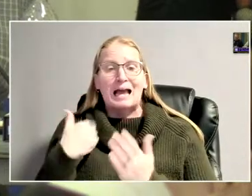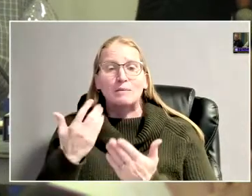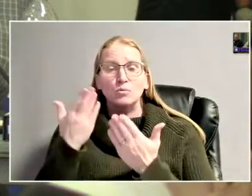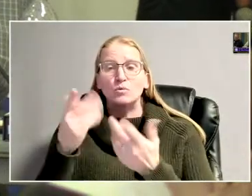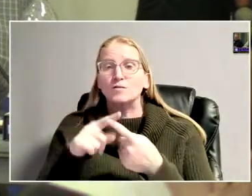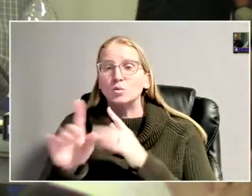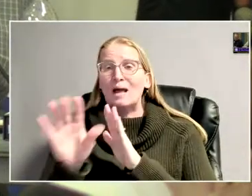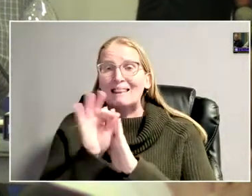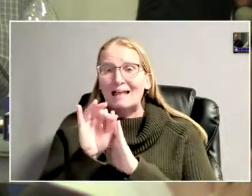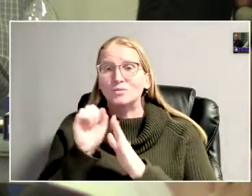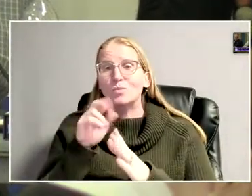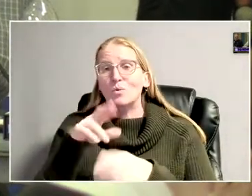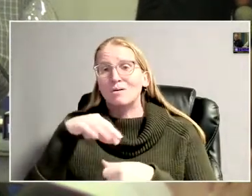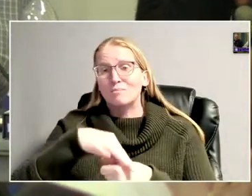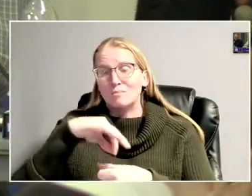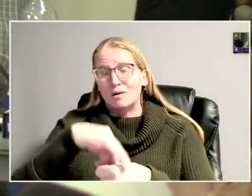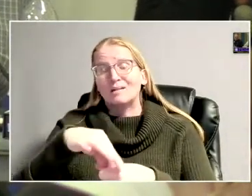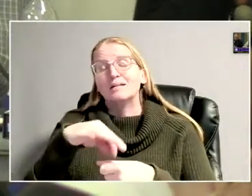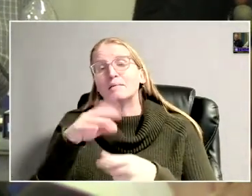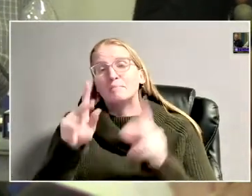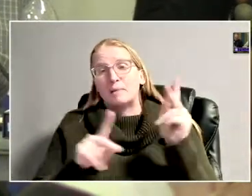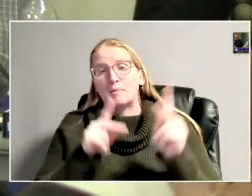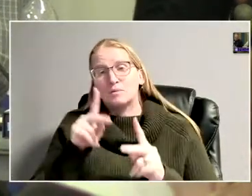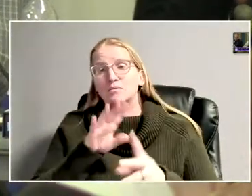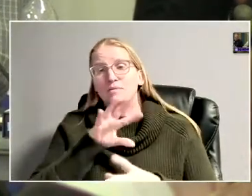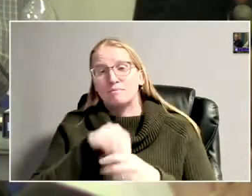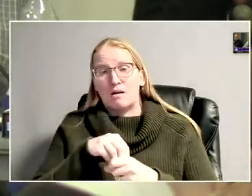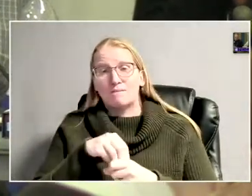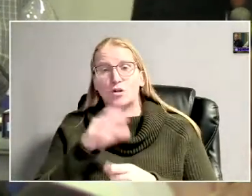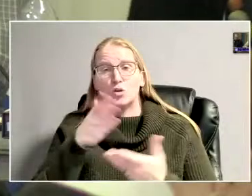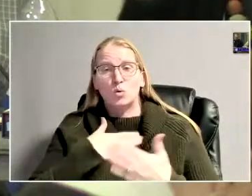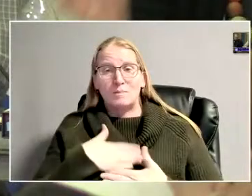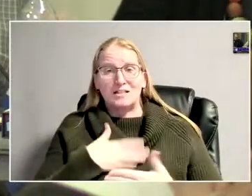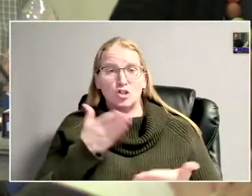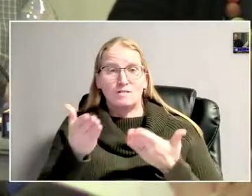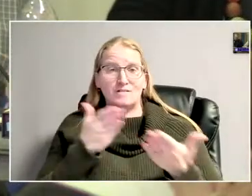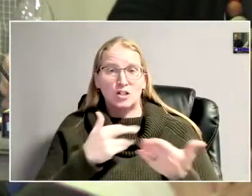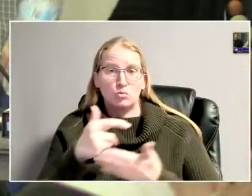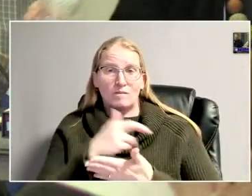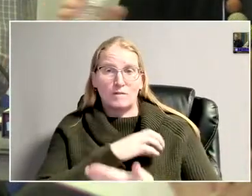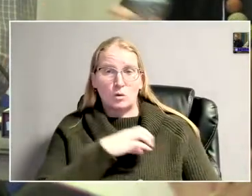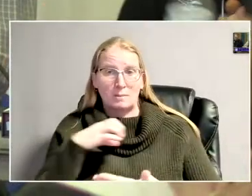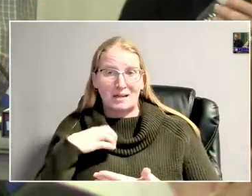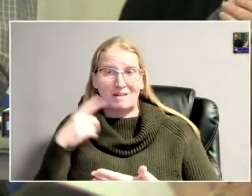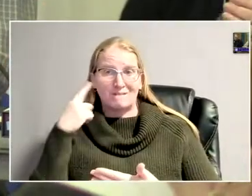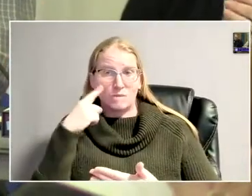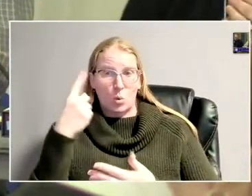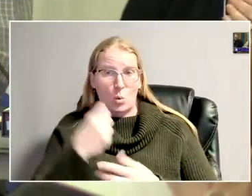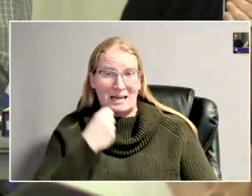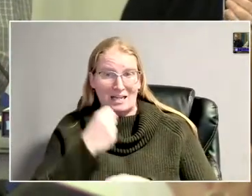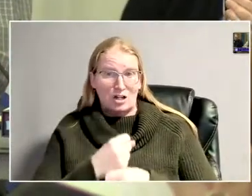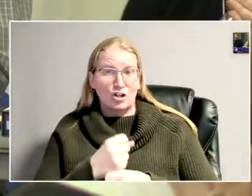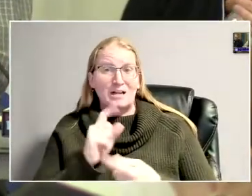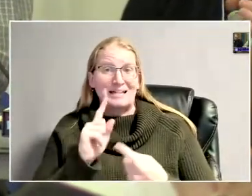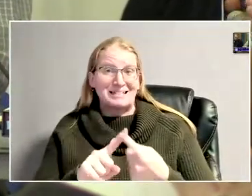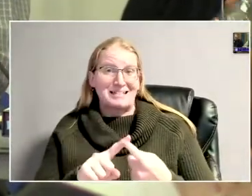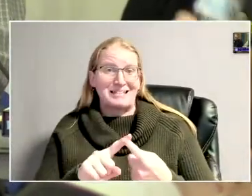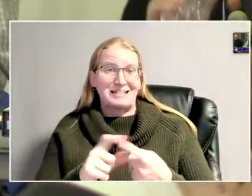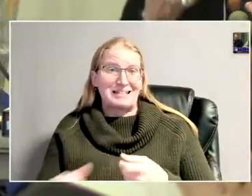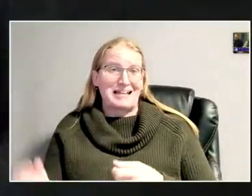serve on the Human Services Review Committee for a term of one year until the 2025 representative